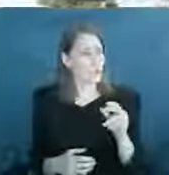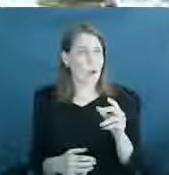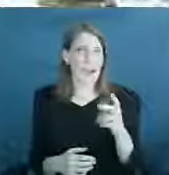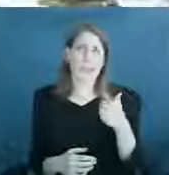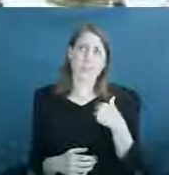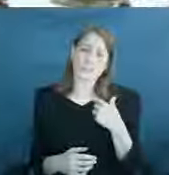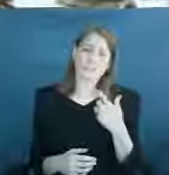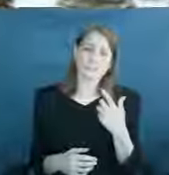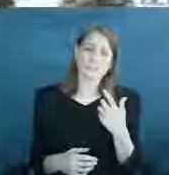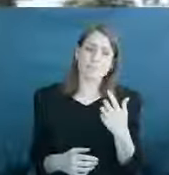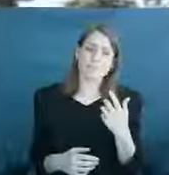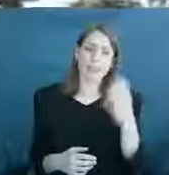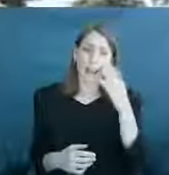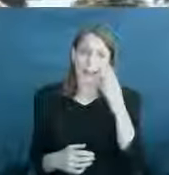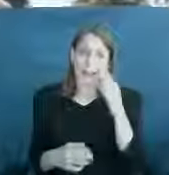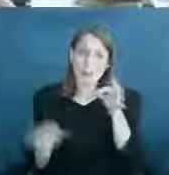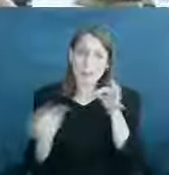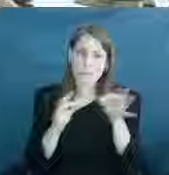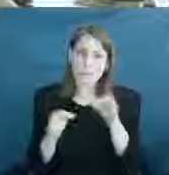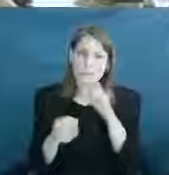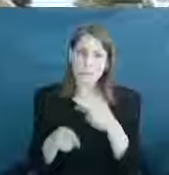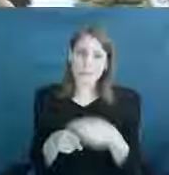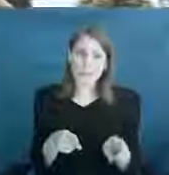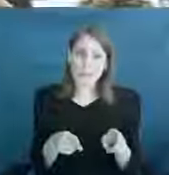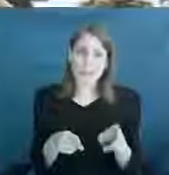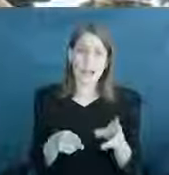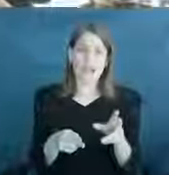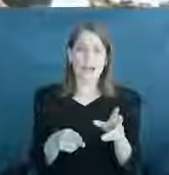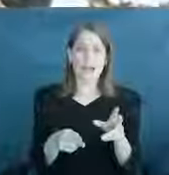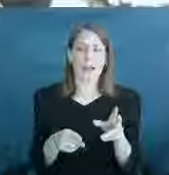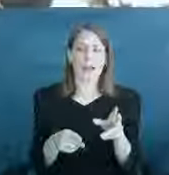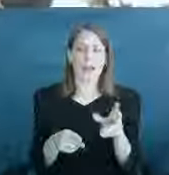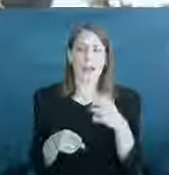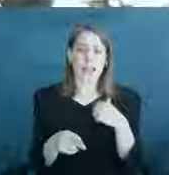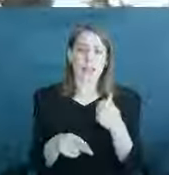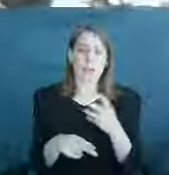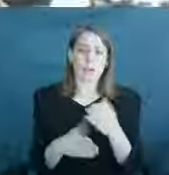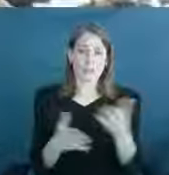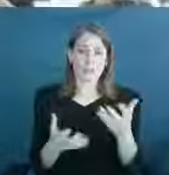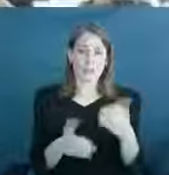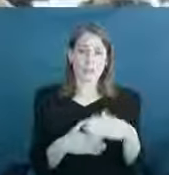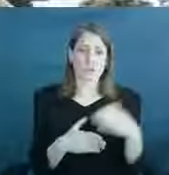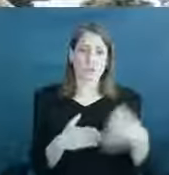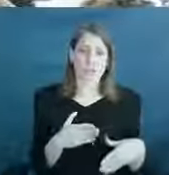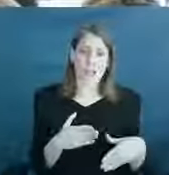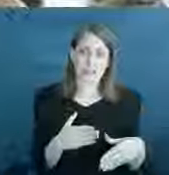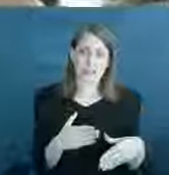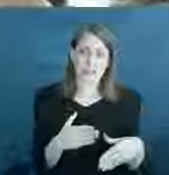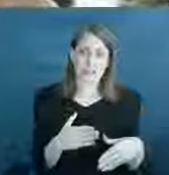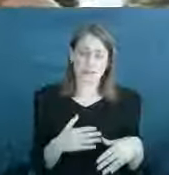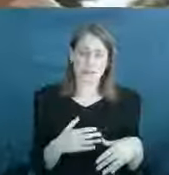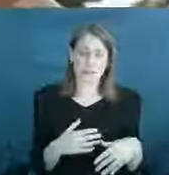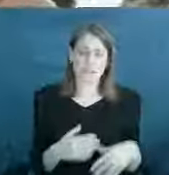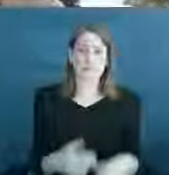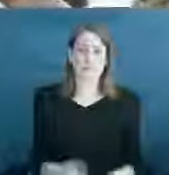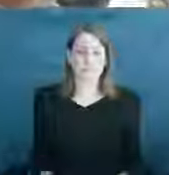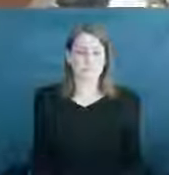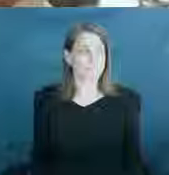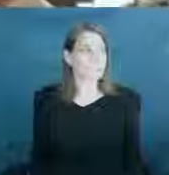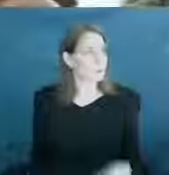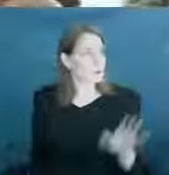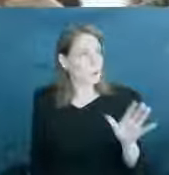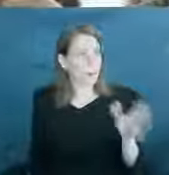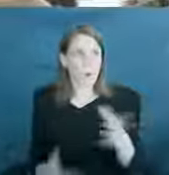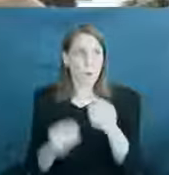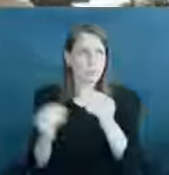do. No, it's just that I know that I've done 2 demonstrations very quickly. Yeah. Because there were 2 things that I needed to